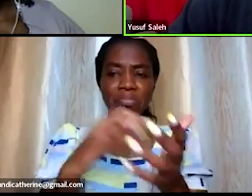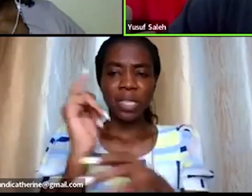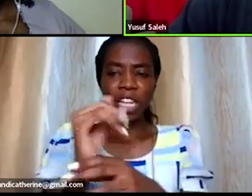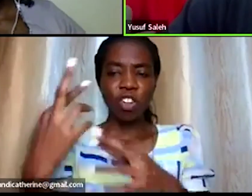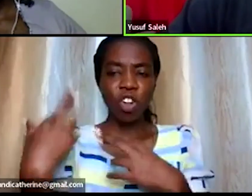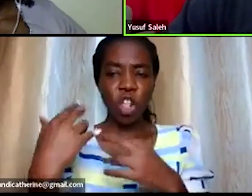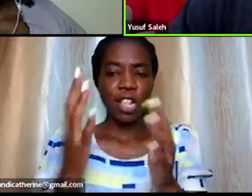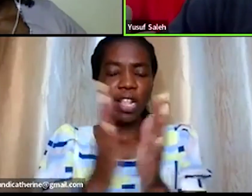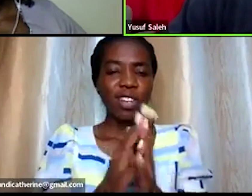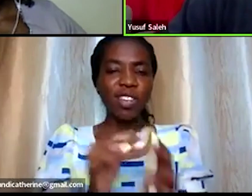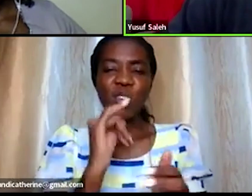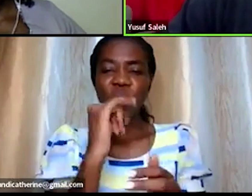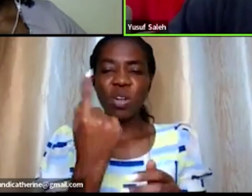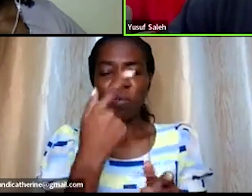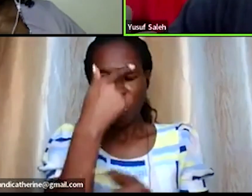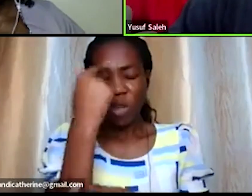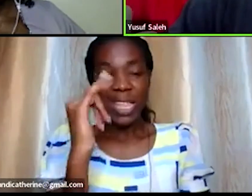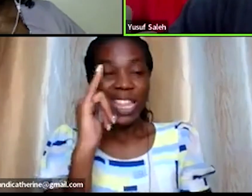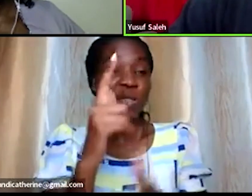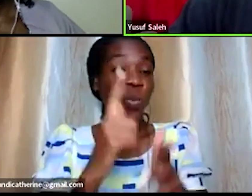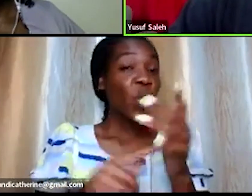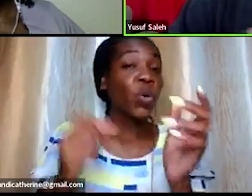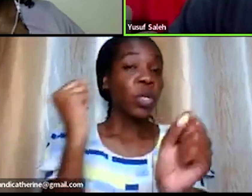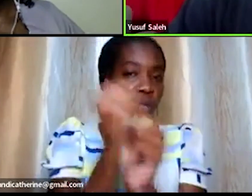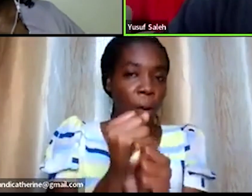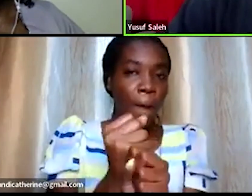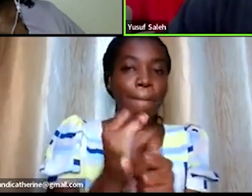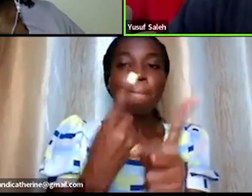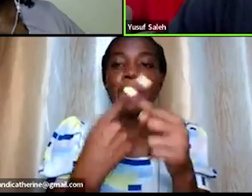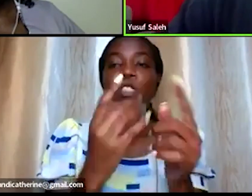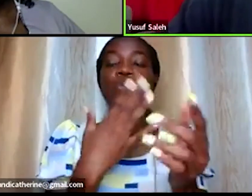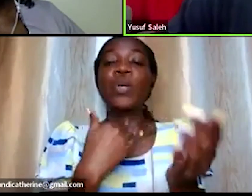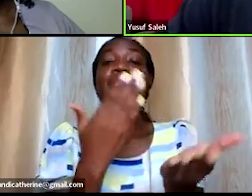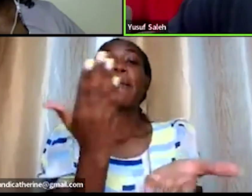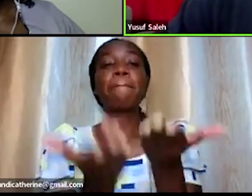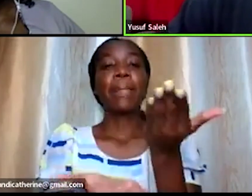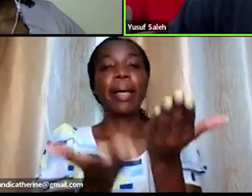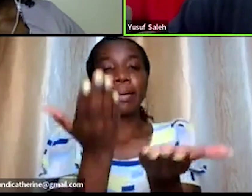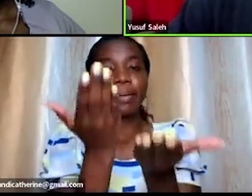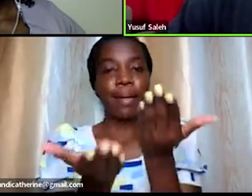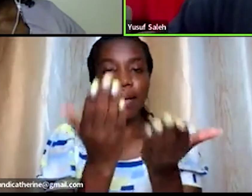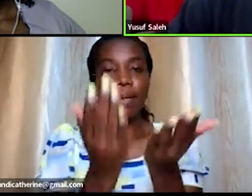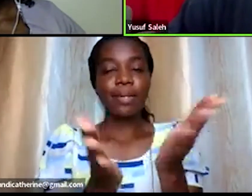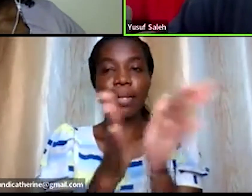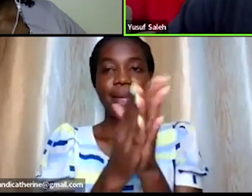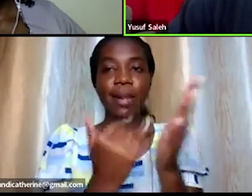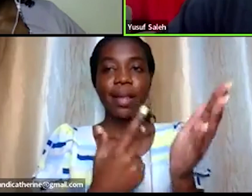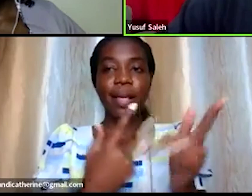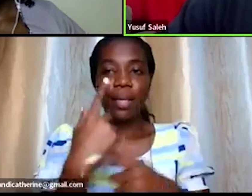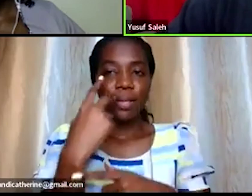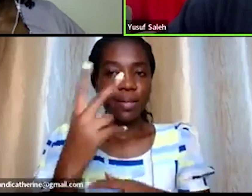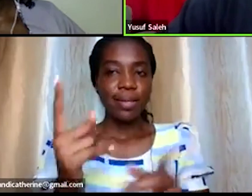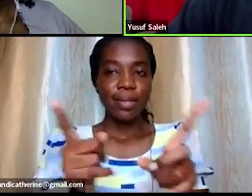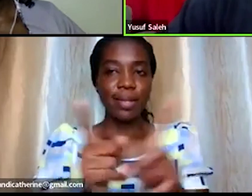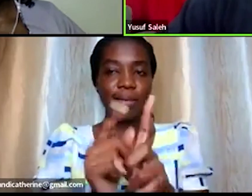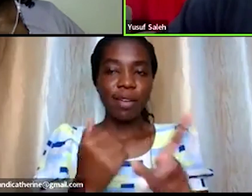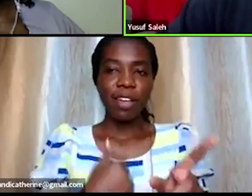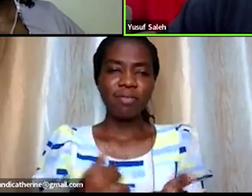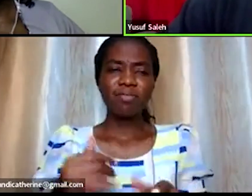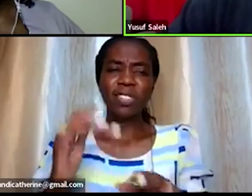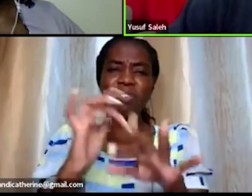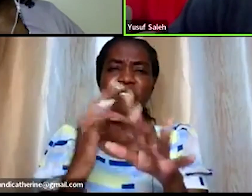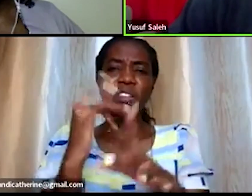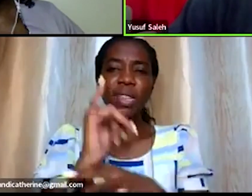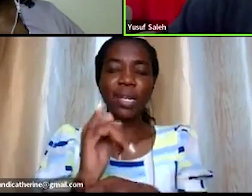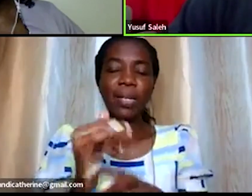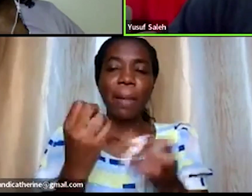necessarily because that's what they've done, but because of balancing. And we've seen the ripple effect of this. Many